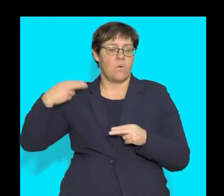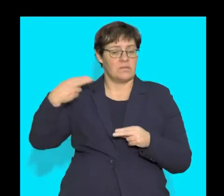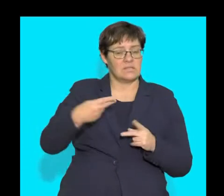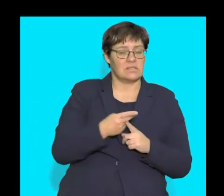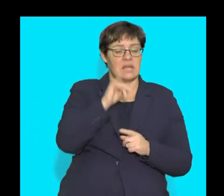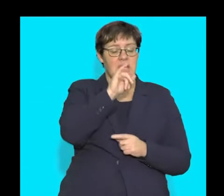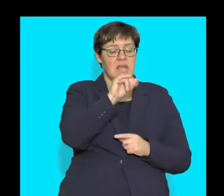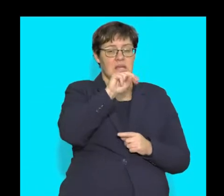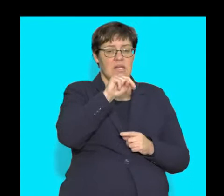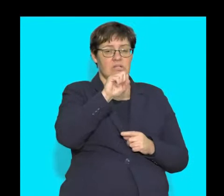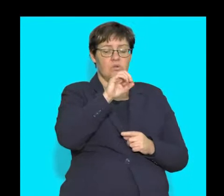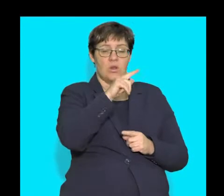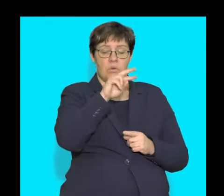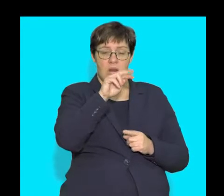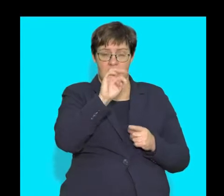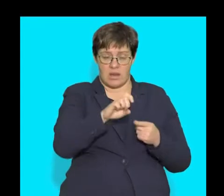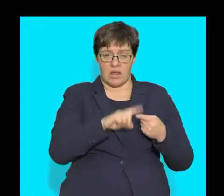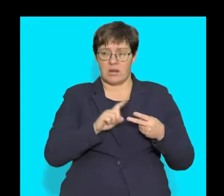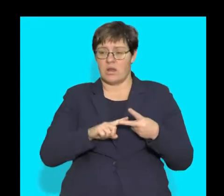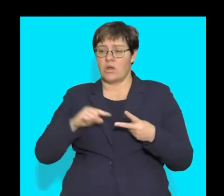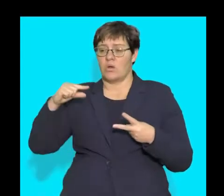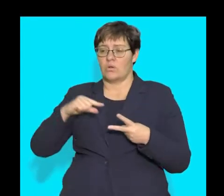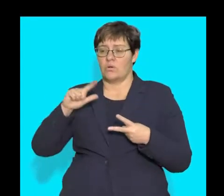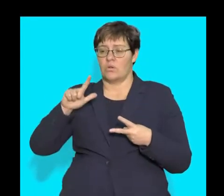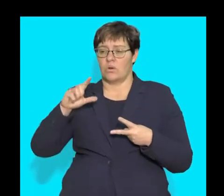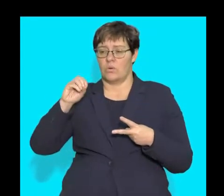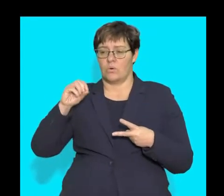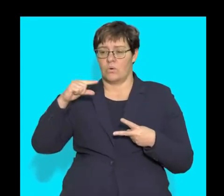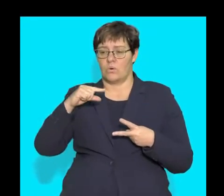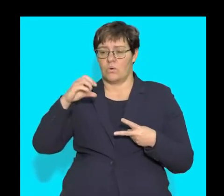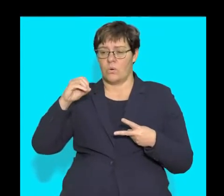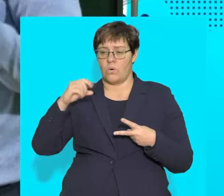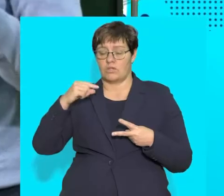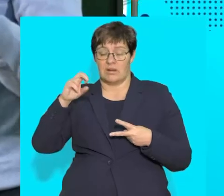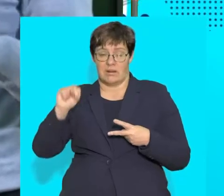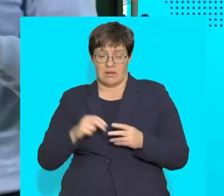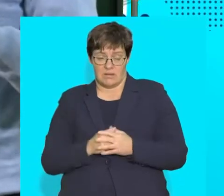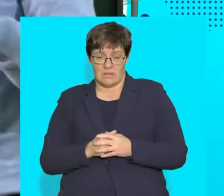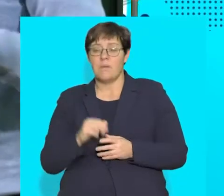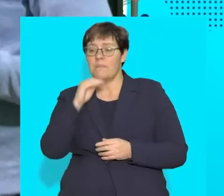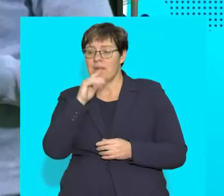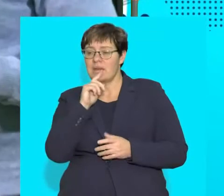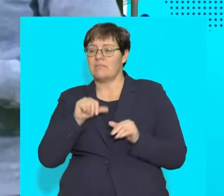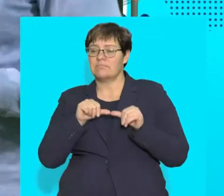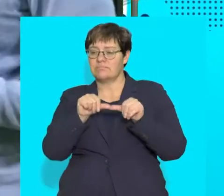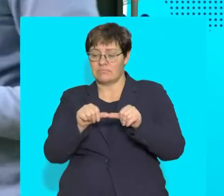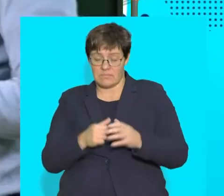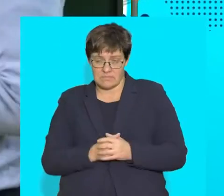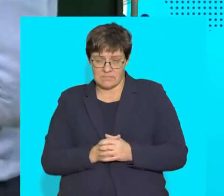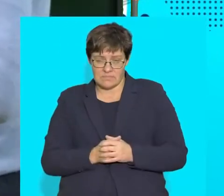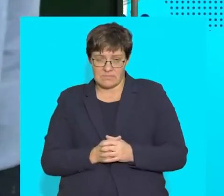insulin and glucagon. And these are hormones again that are responsible for maintaining the blood sugar levels in the